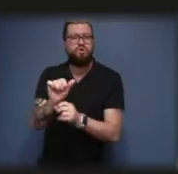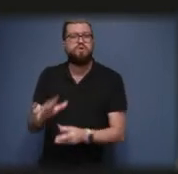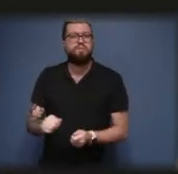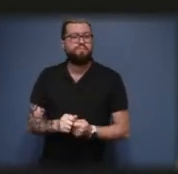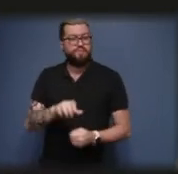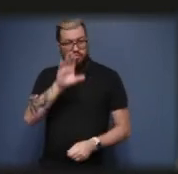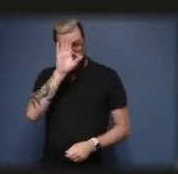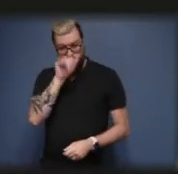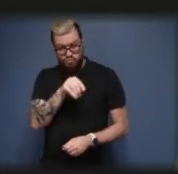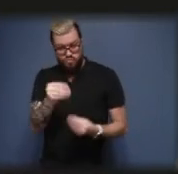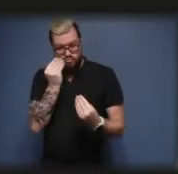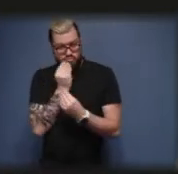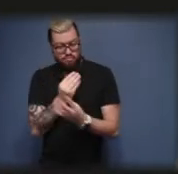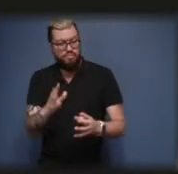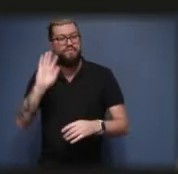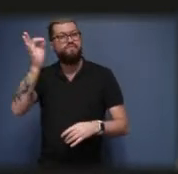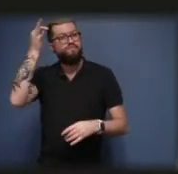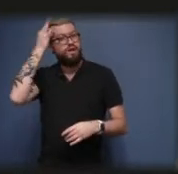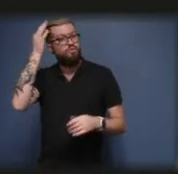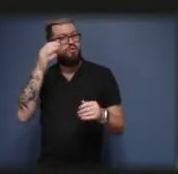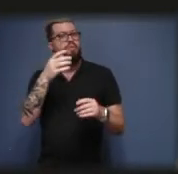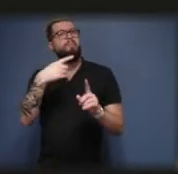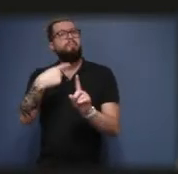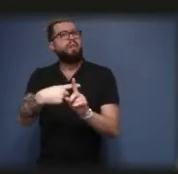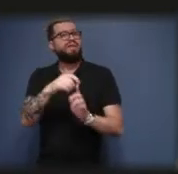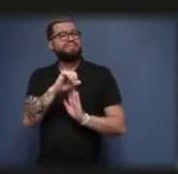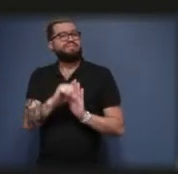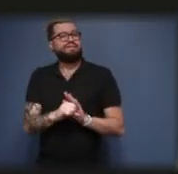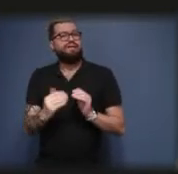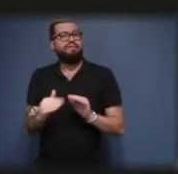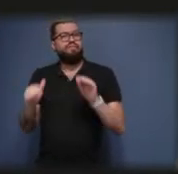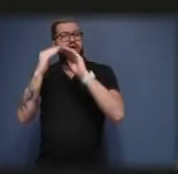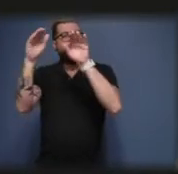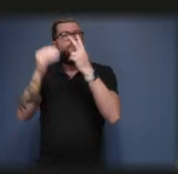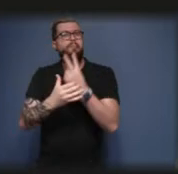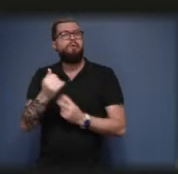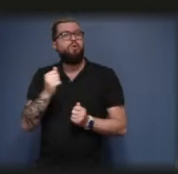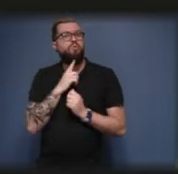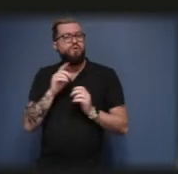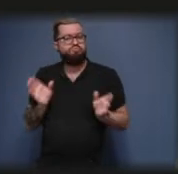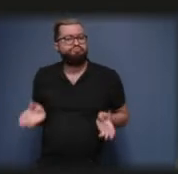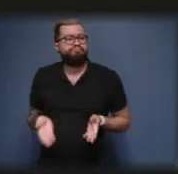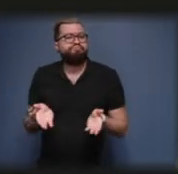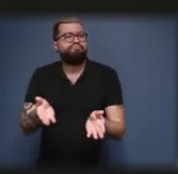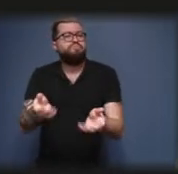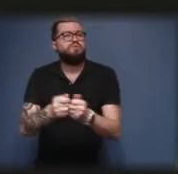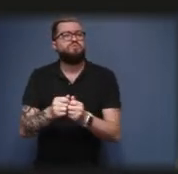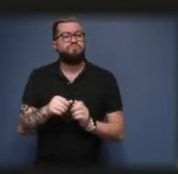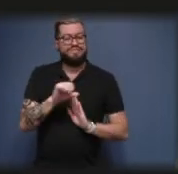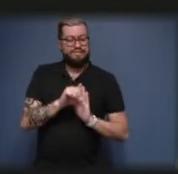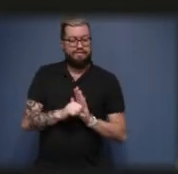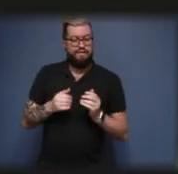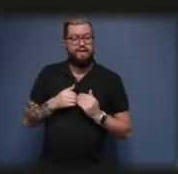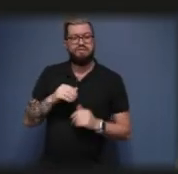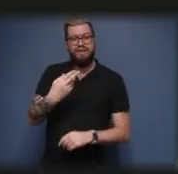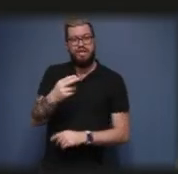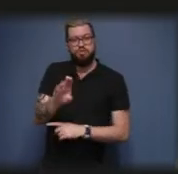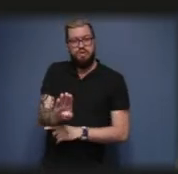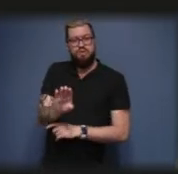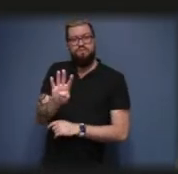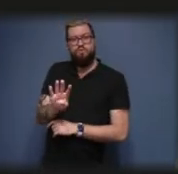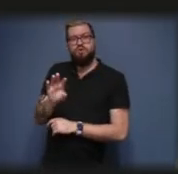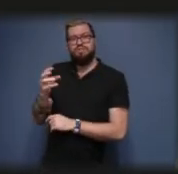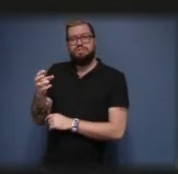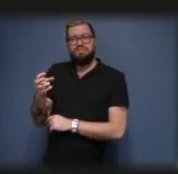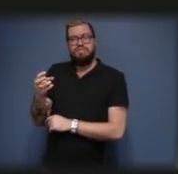state movement right now. The state currently has House Bill 1463 introduced